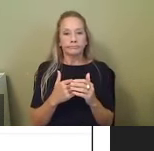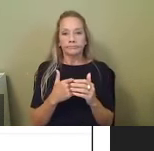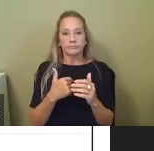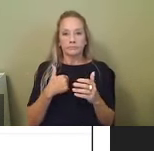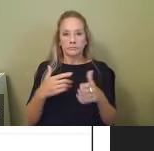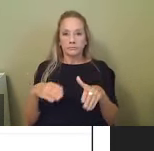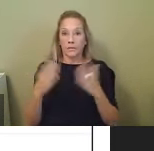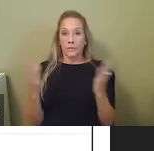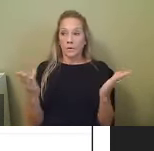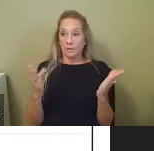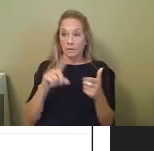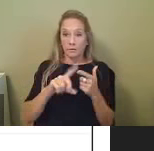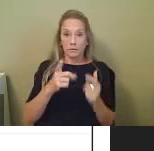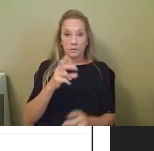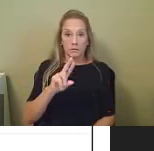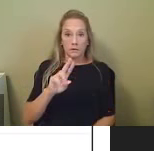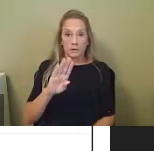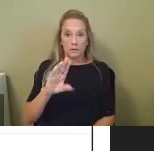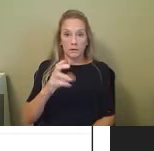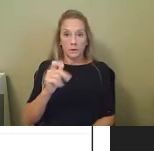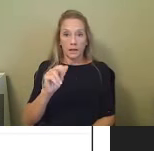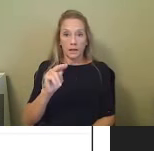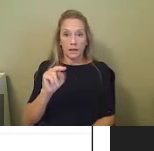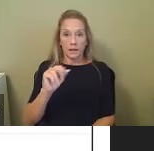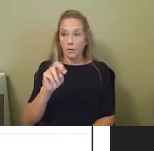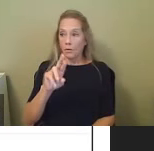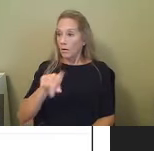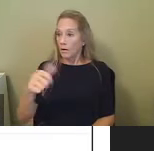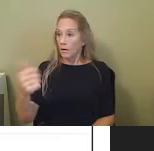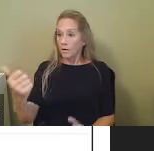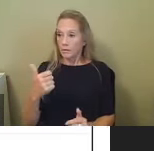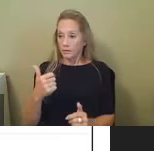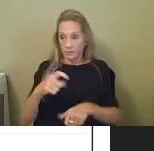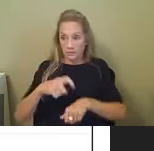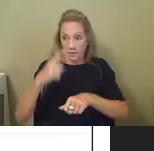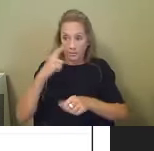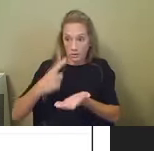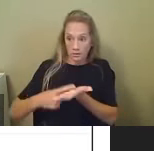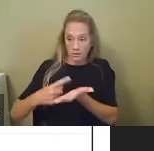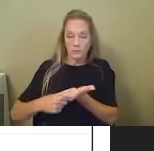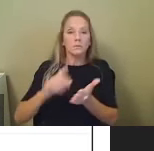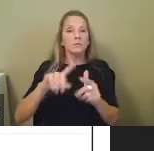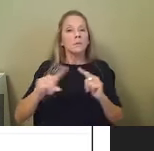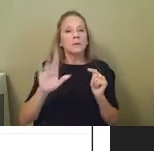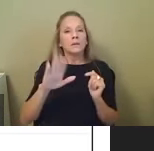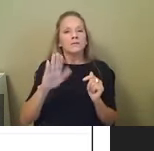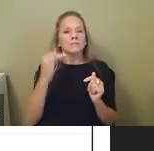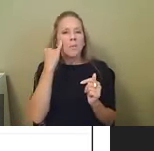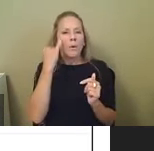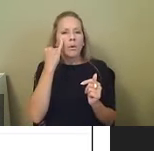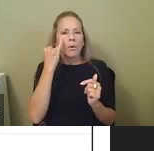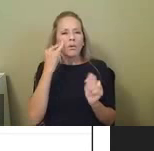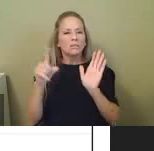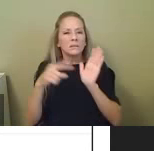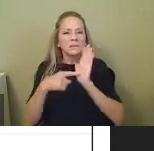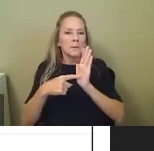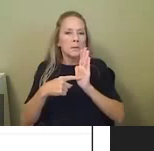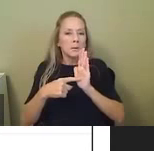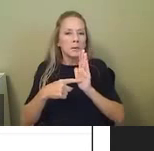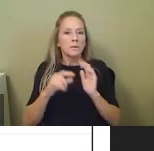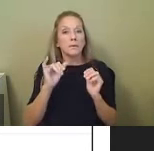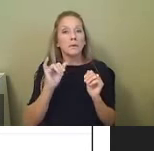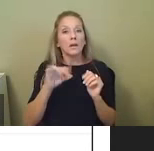to Dr. Buchanan or to anyone else as we get into discussion, but if you are consistently